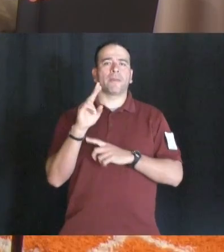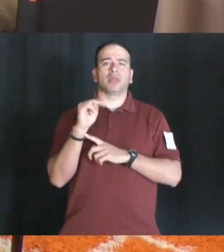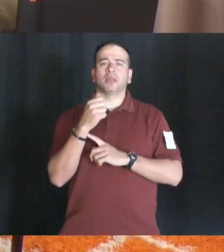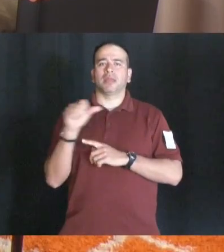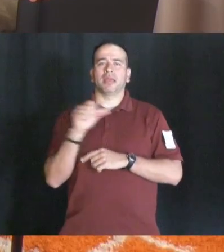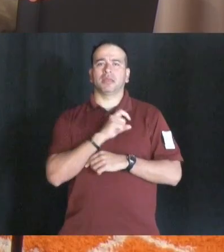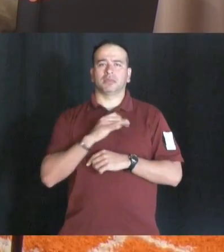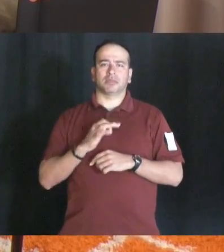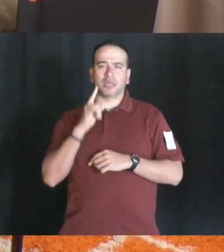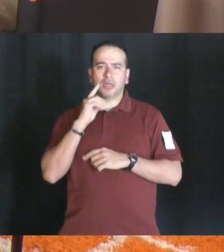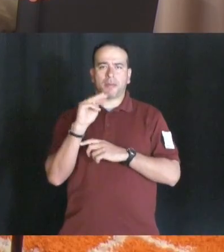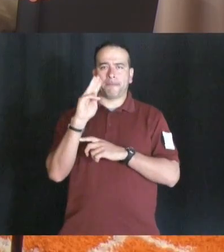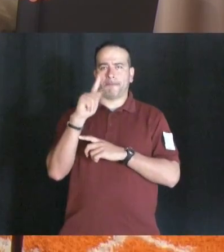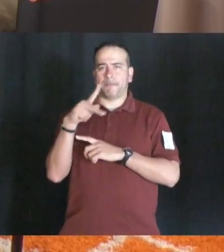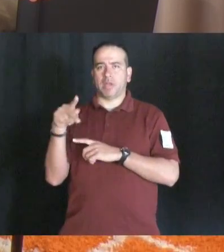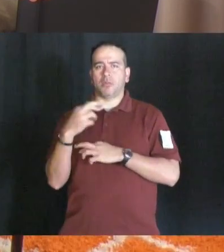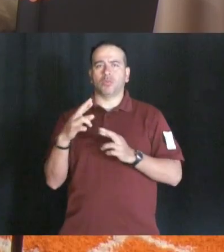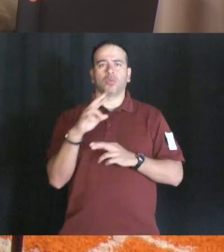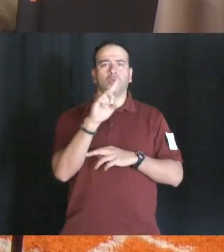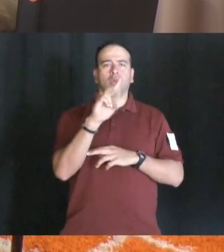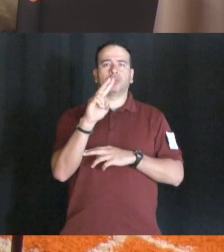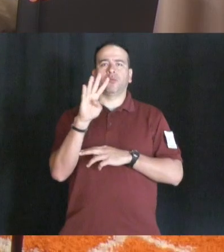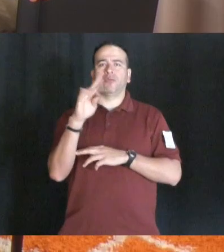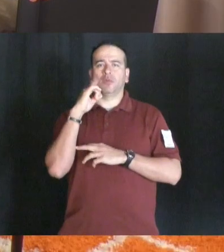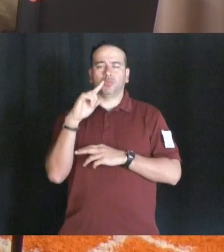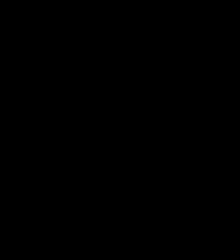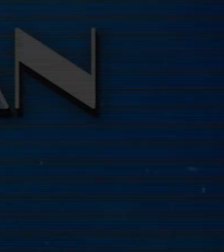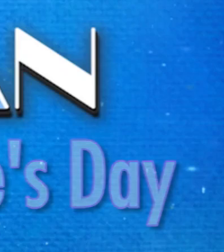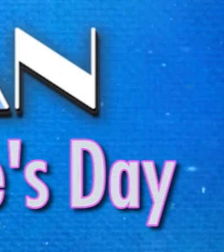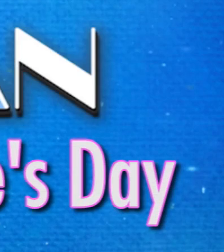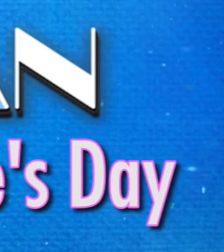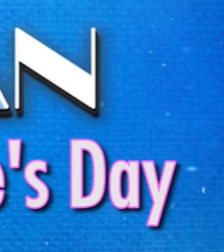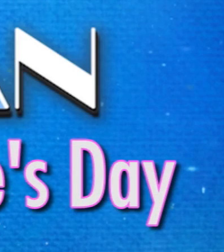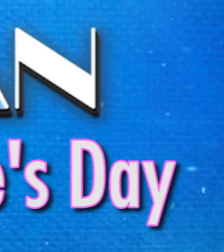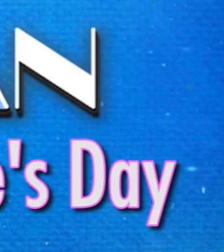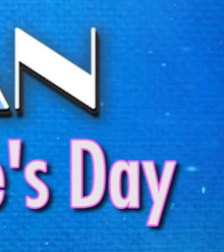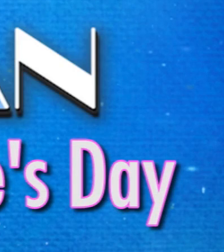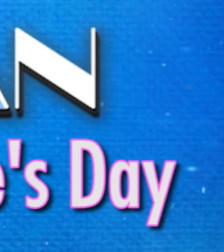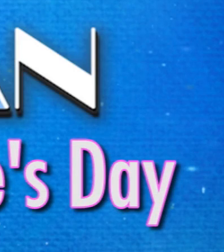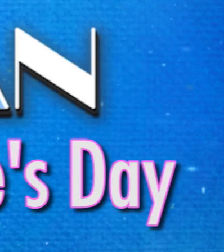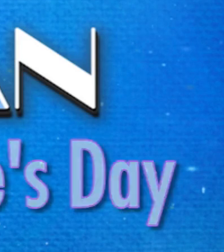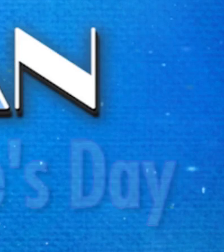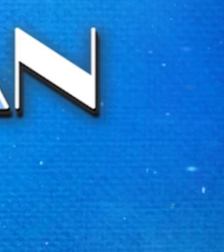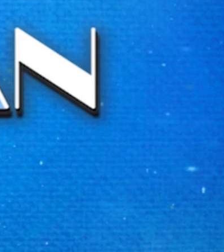in Braves or miss map in room 124 to sign up like